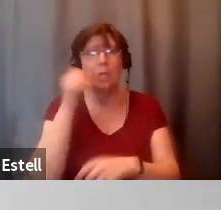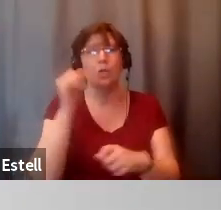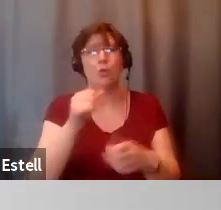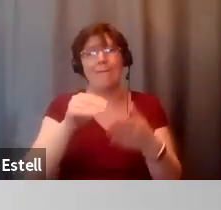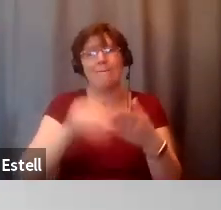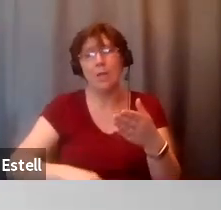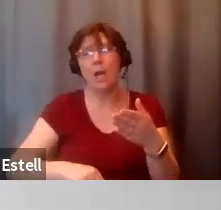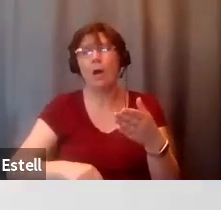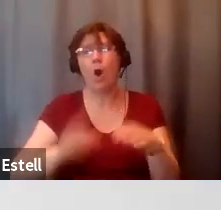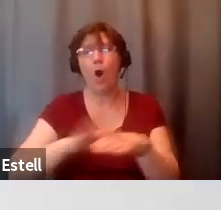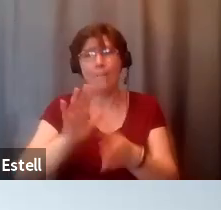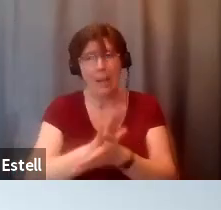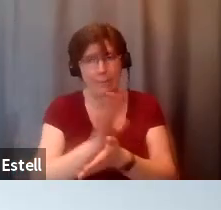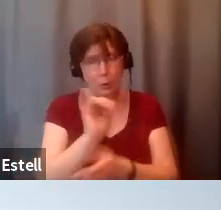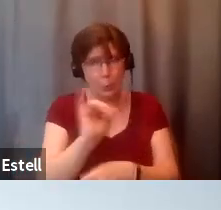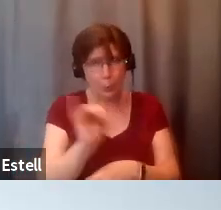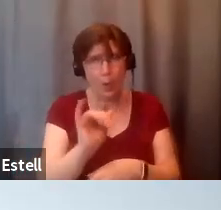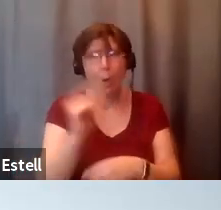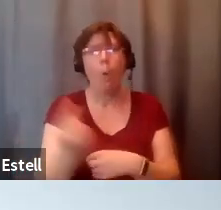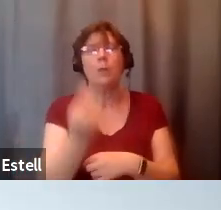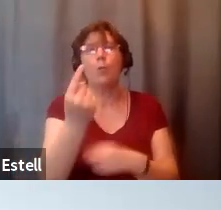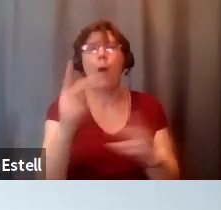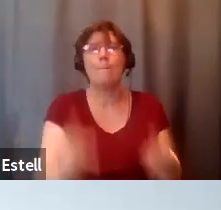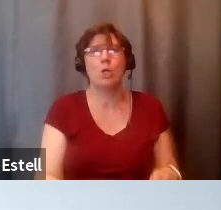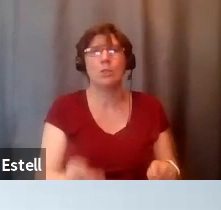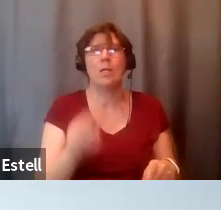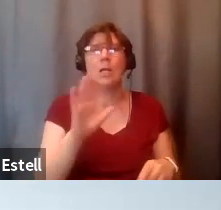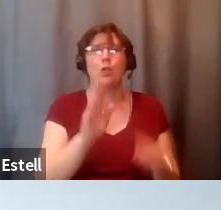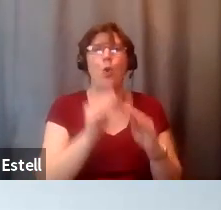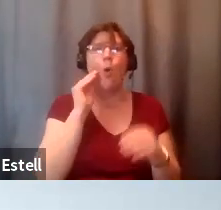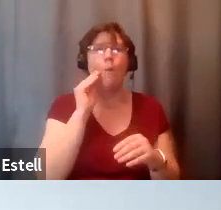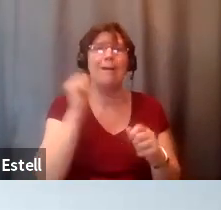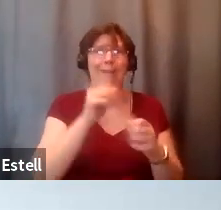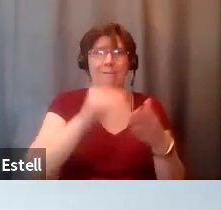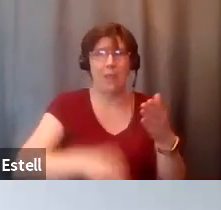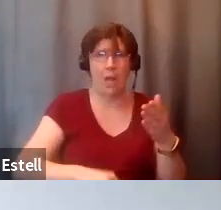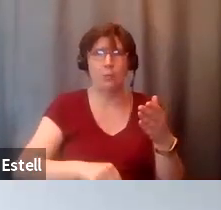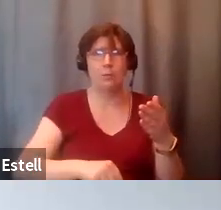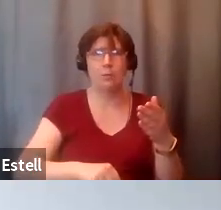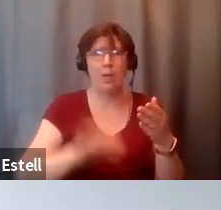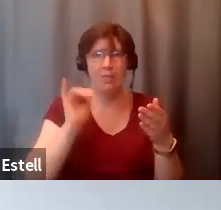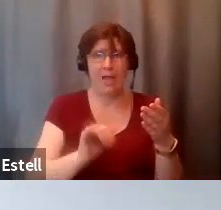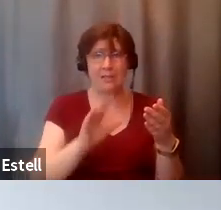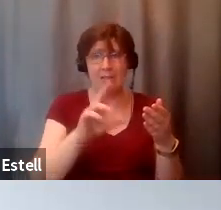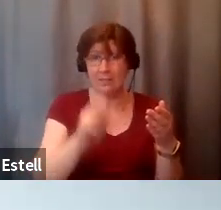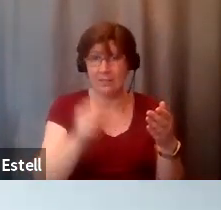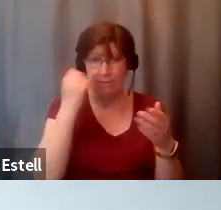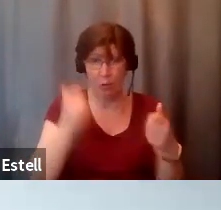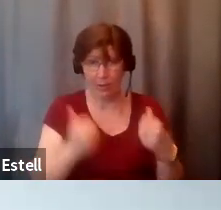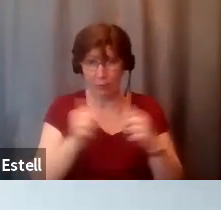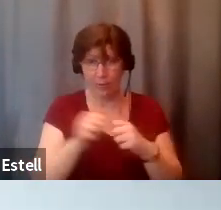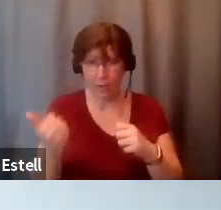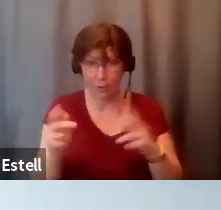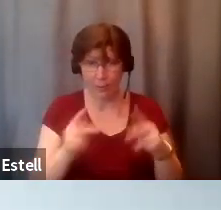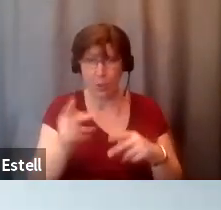out the census on paper too. Only one person in your home can fill out the census. If you live with other people, you should